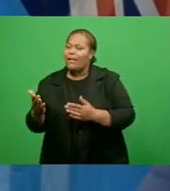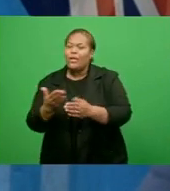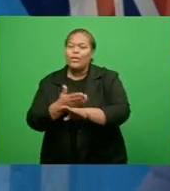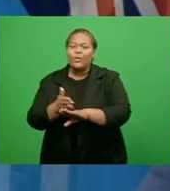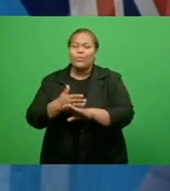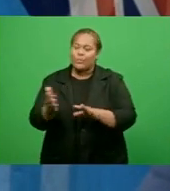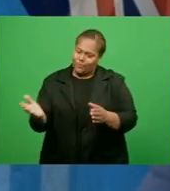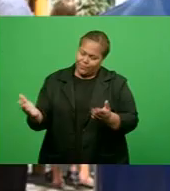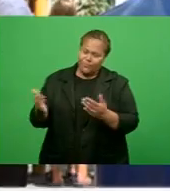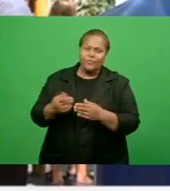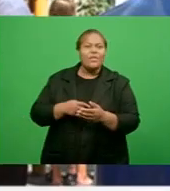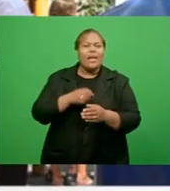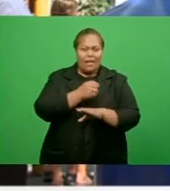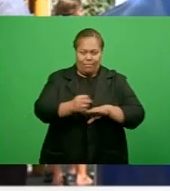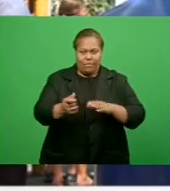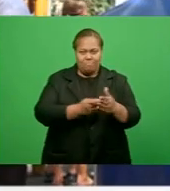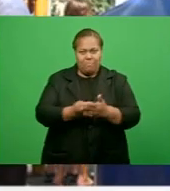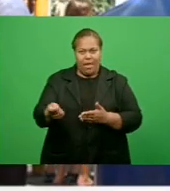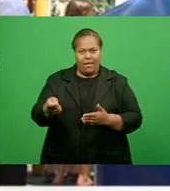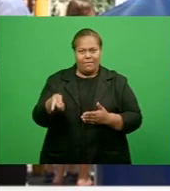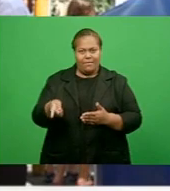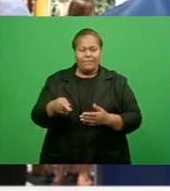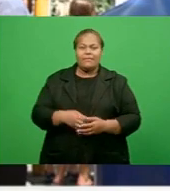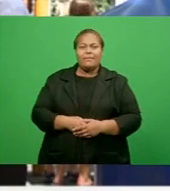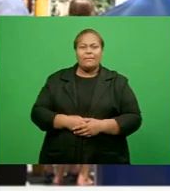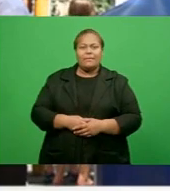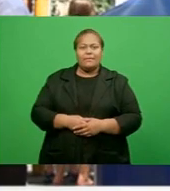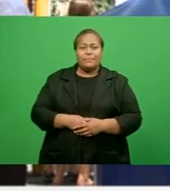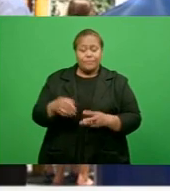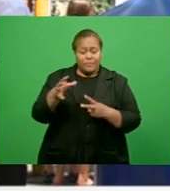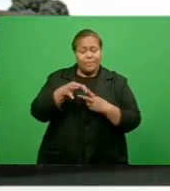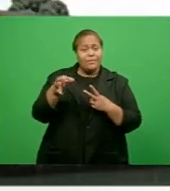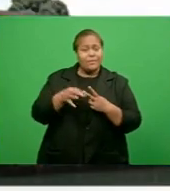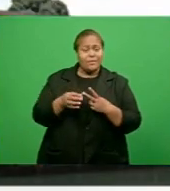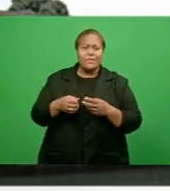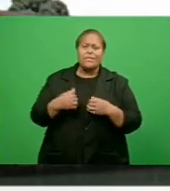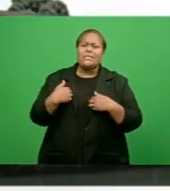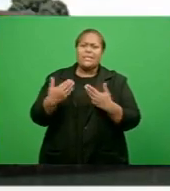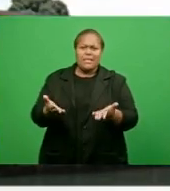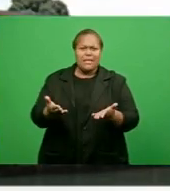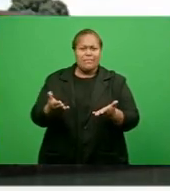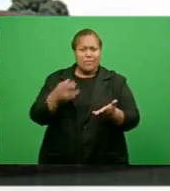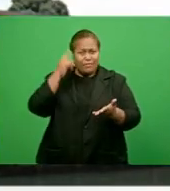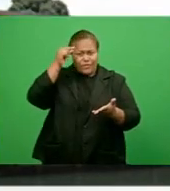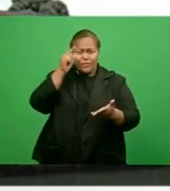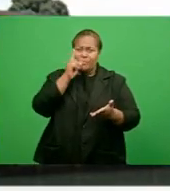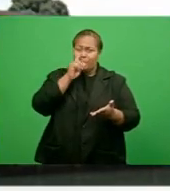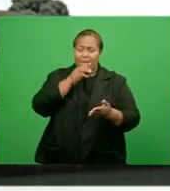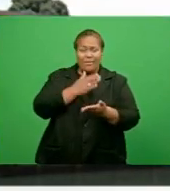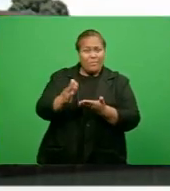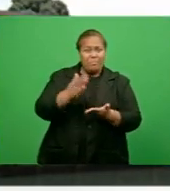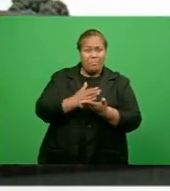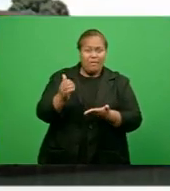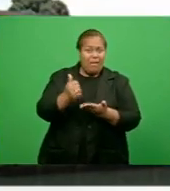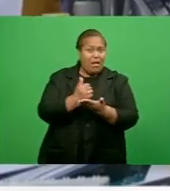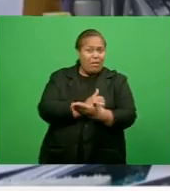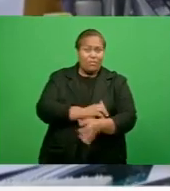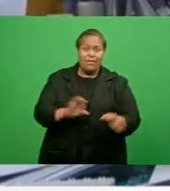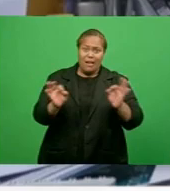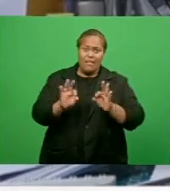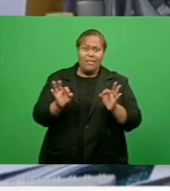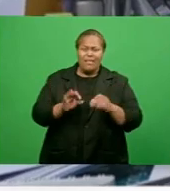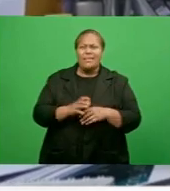Strong Together employers. Syed Kayum says preference should be given to Fijians without FNPF accounts working in the informal